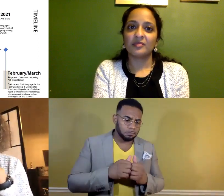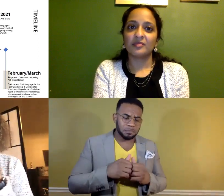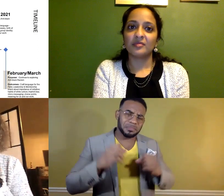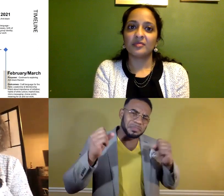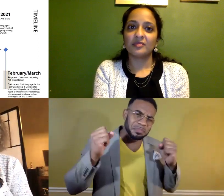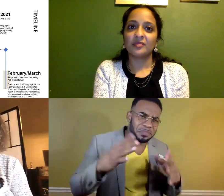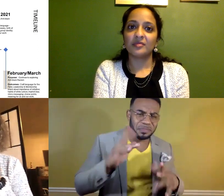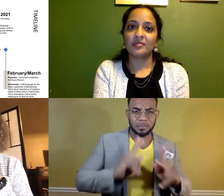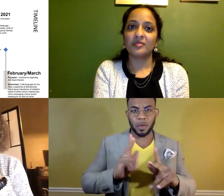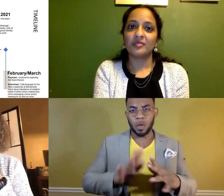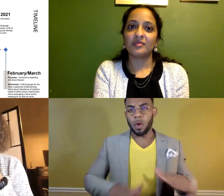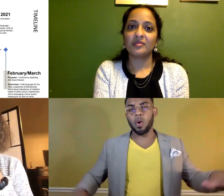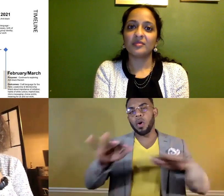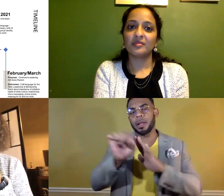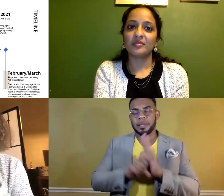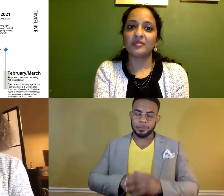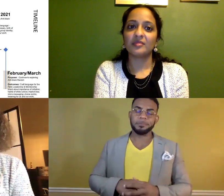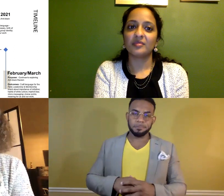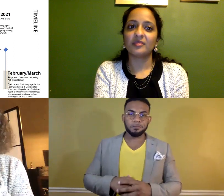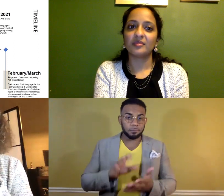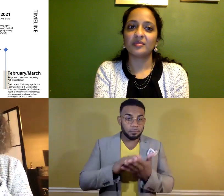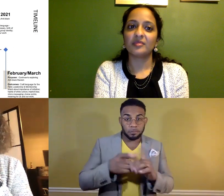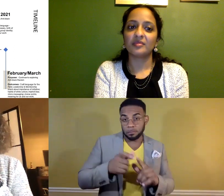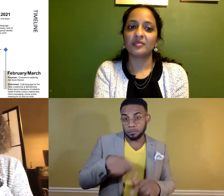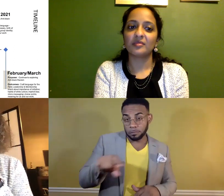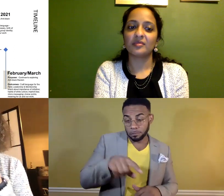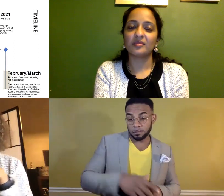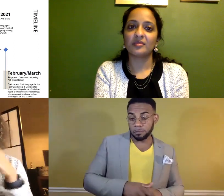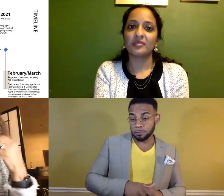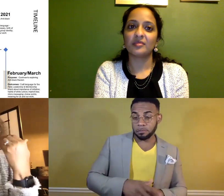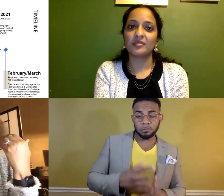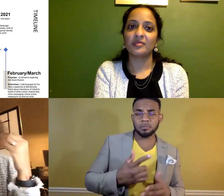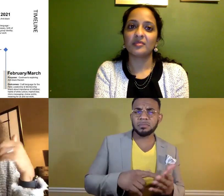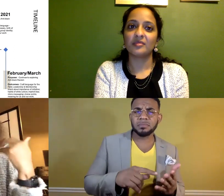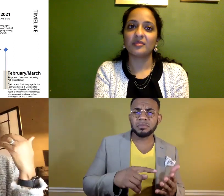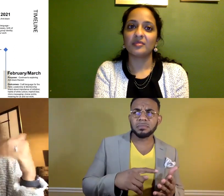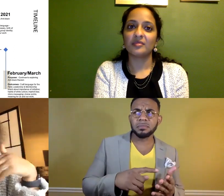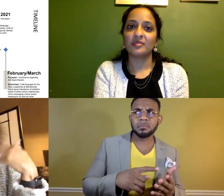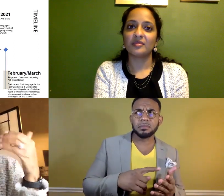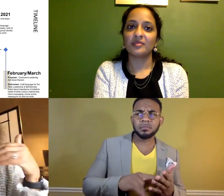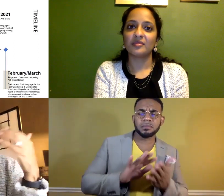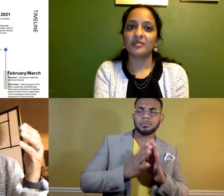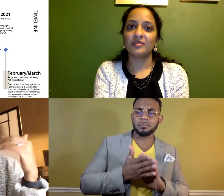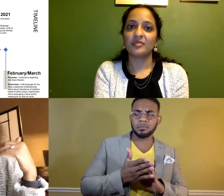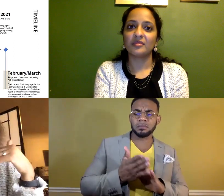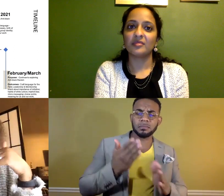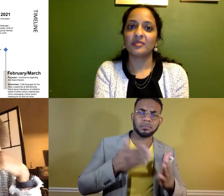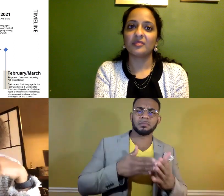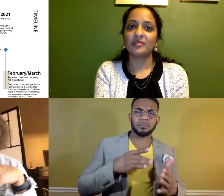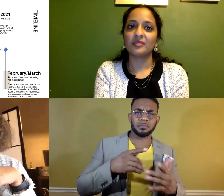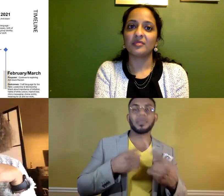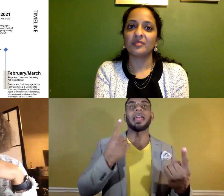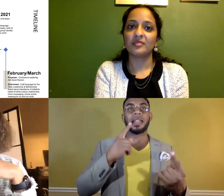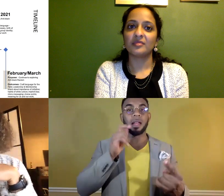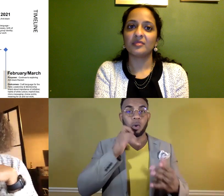number of folks across the state to learn from them. What does becoming an anti-racist organization